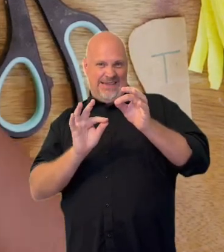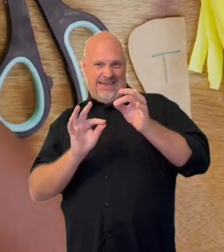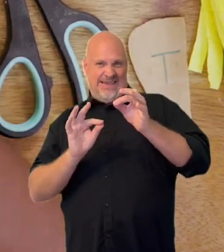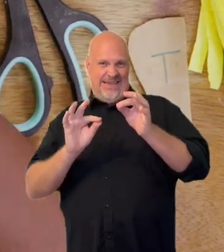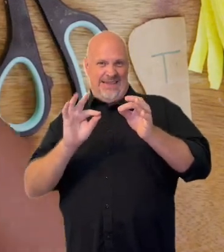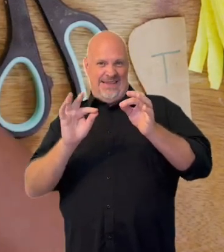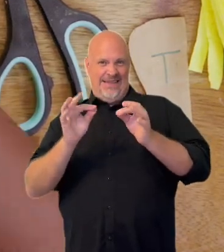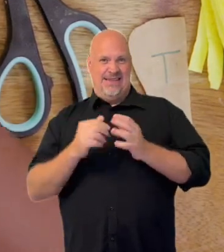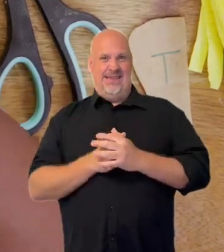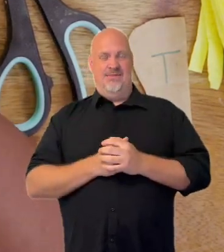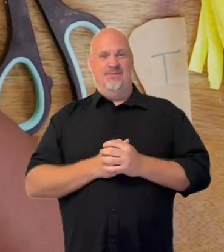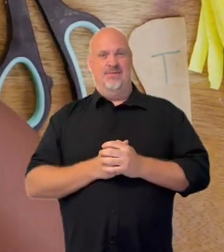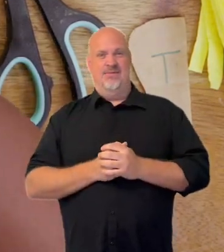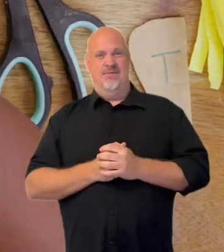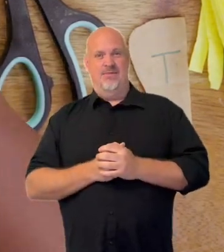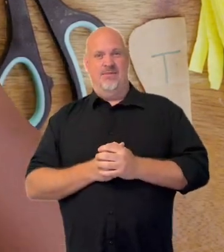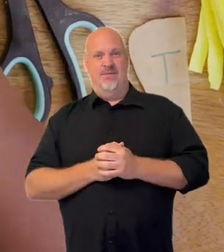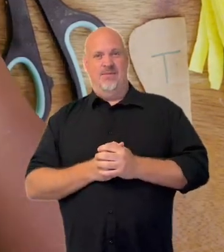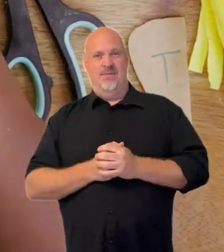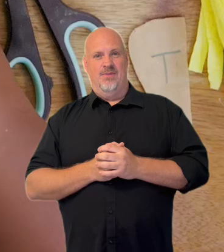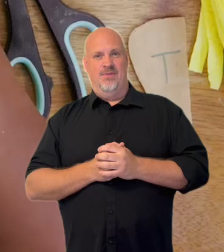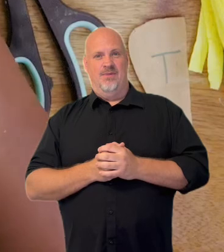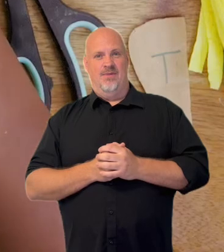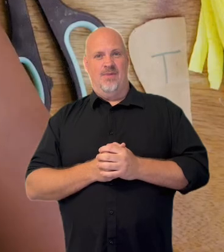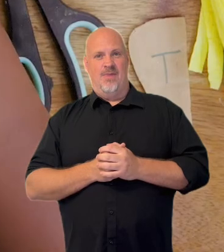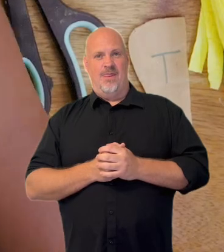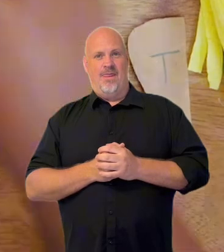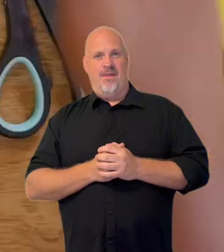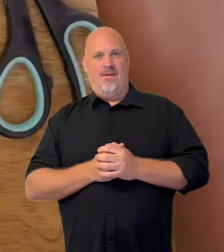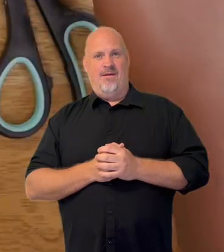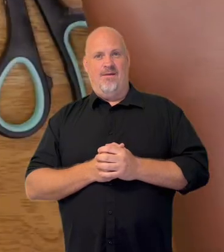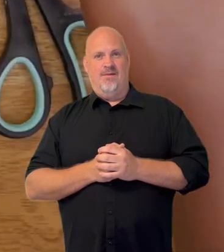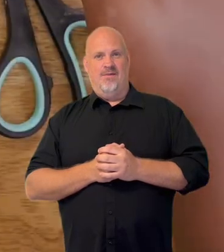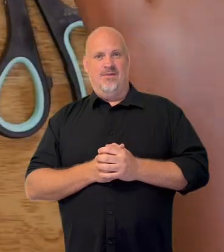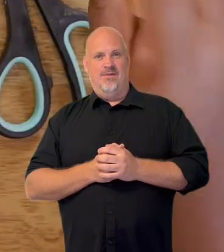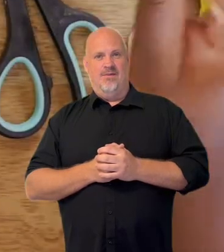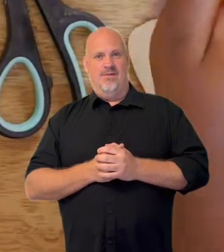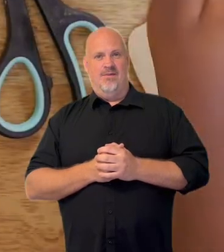glue them together, putting glue on one side